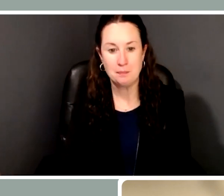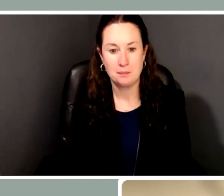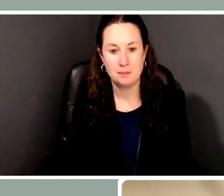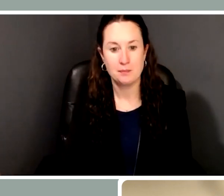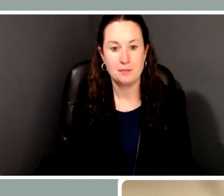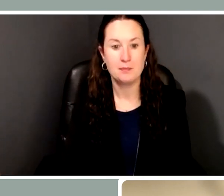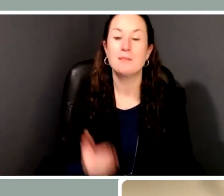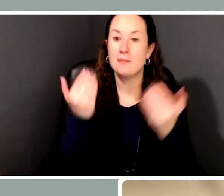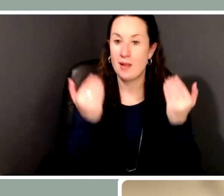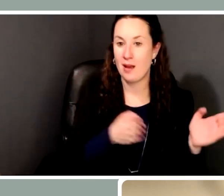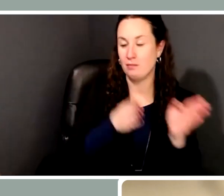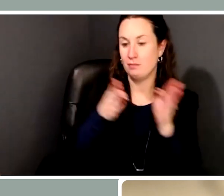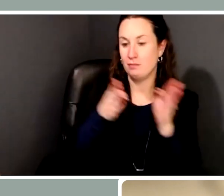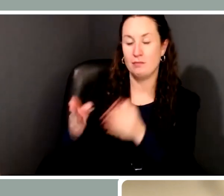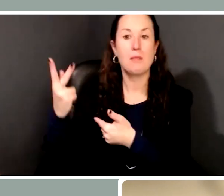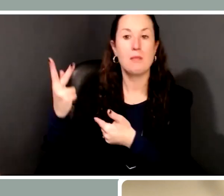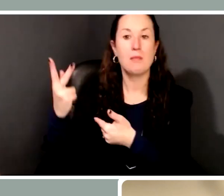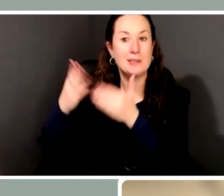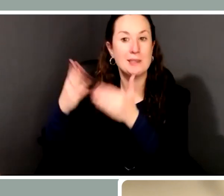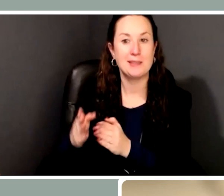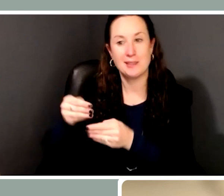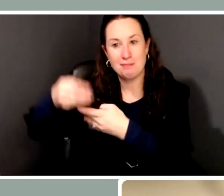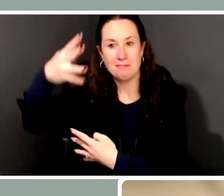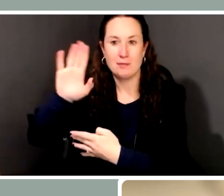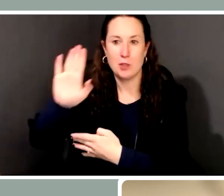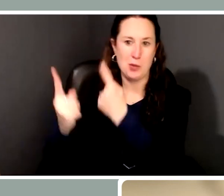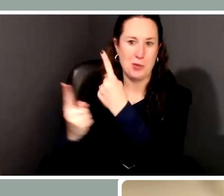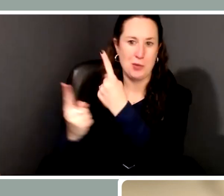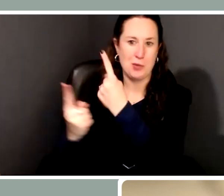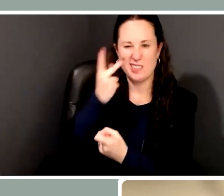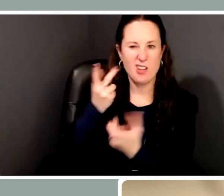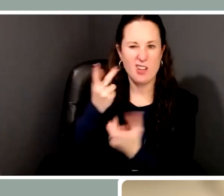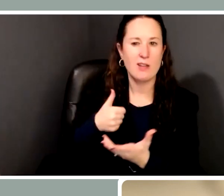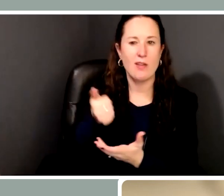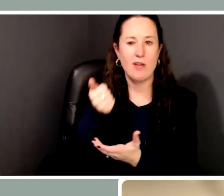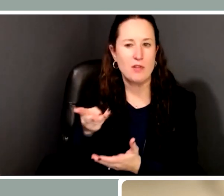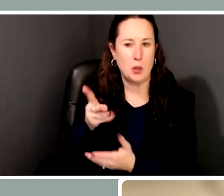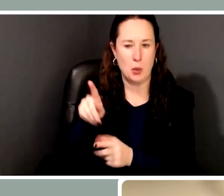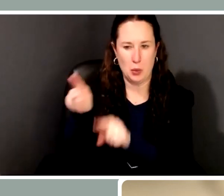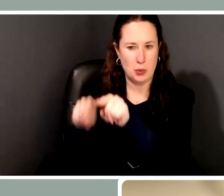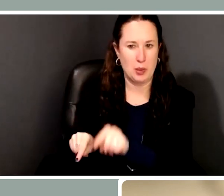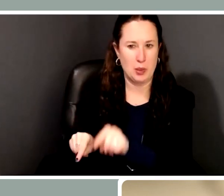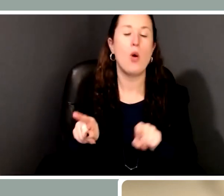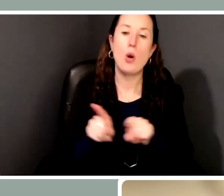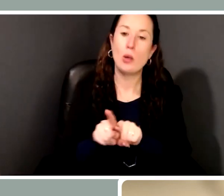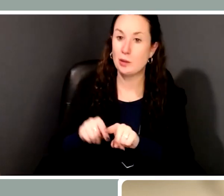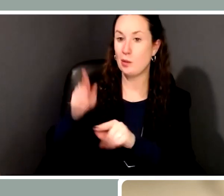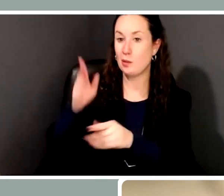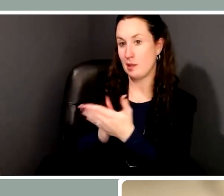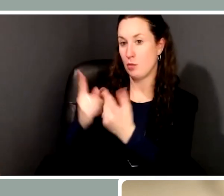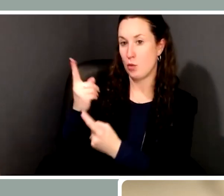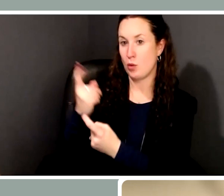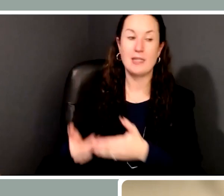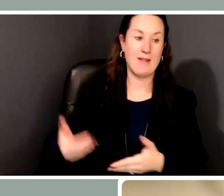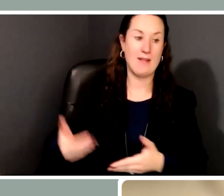our participant questions, as we have quite a few of them. And I'm also going to ask a few that we got in